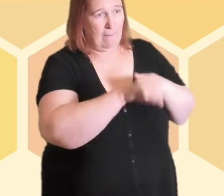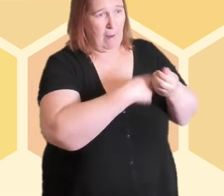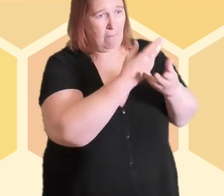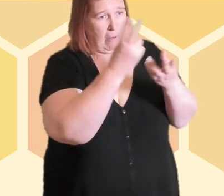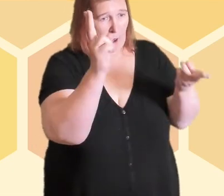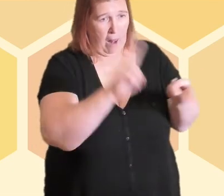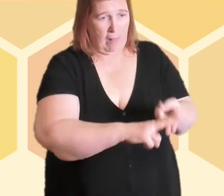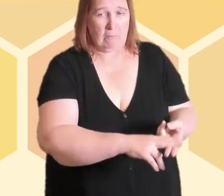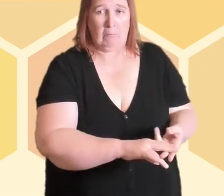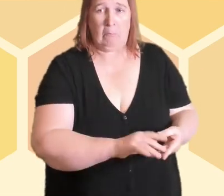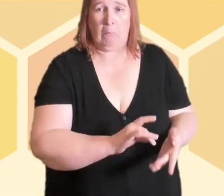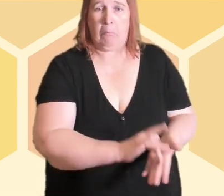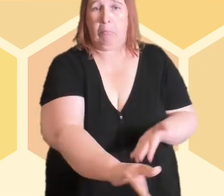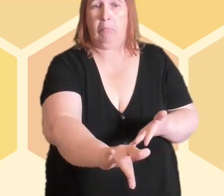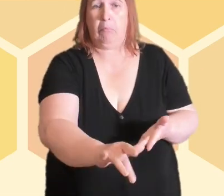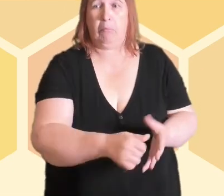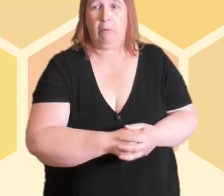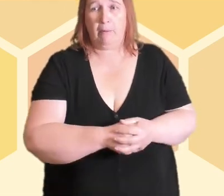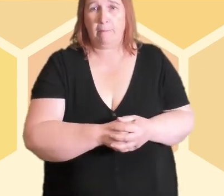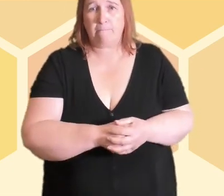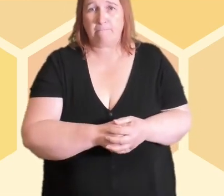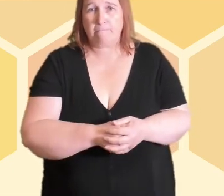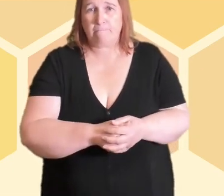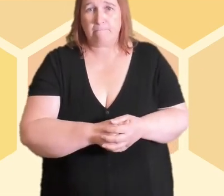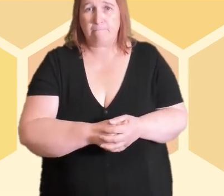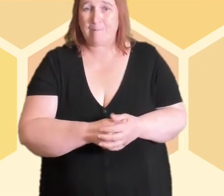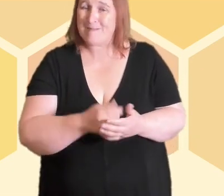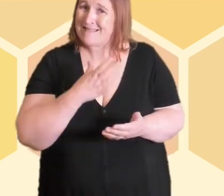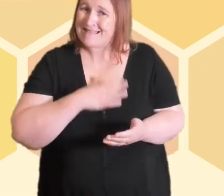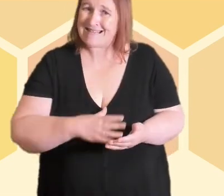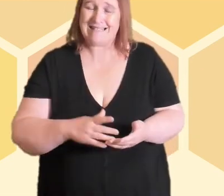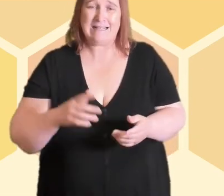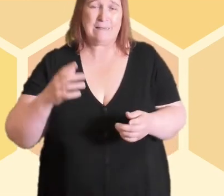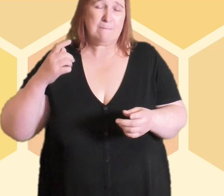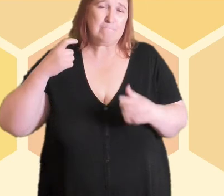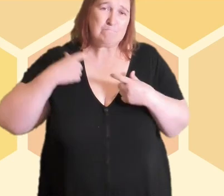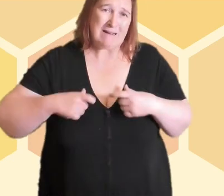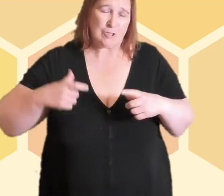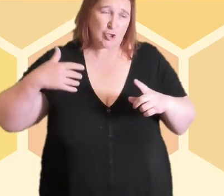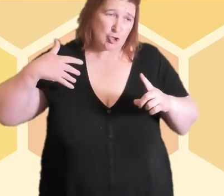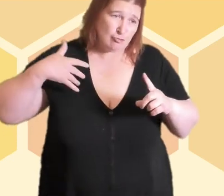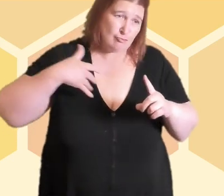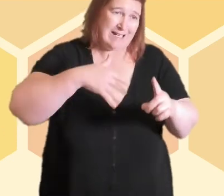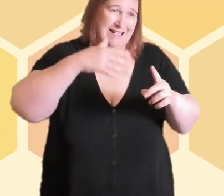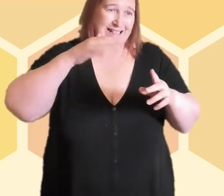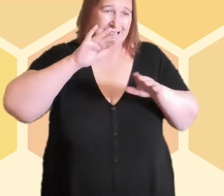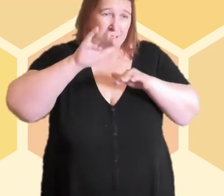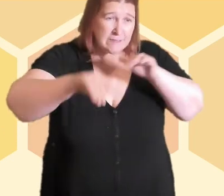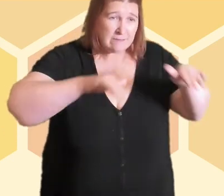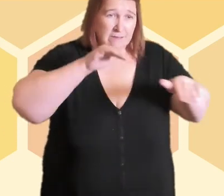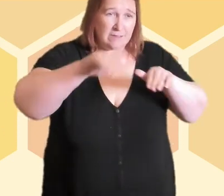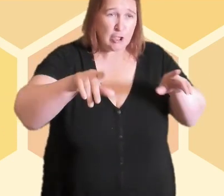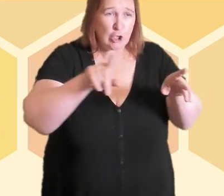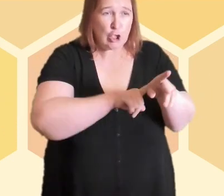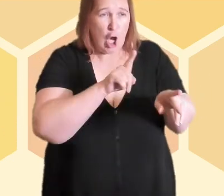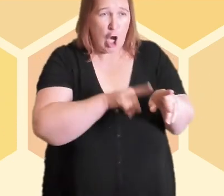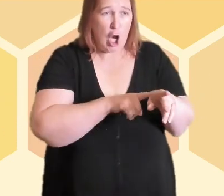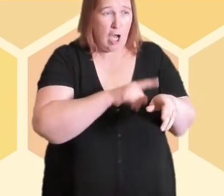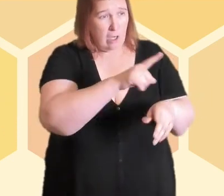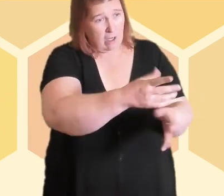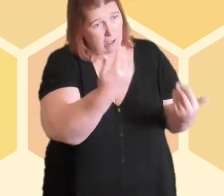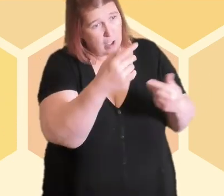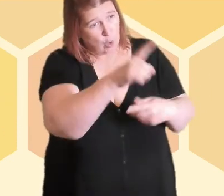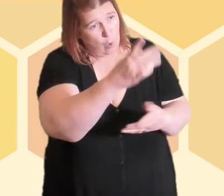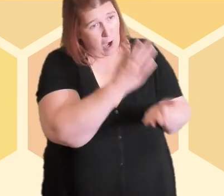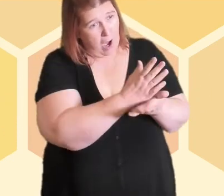Can our churches really thrive without an active mission agenda to reach the younger generations to be our future leaders?